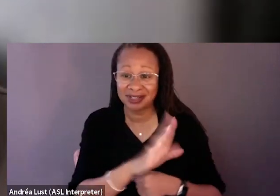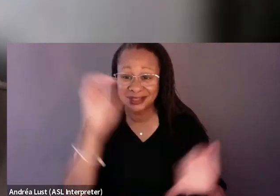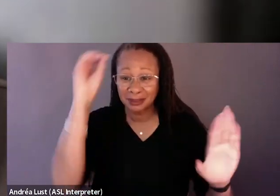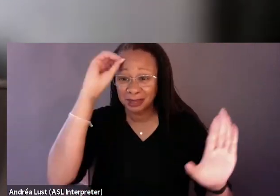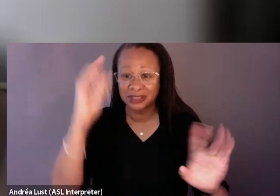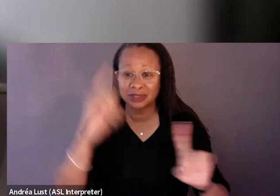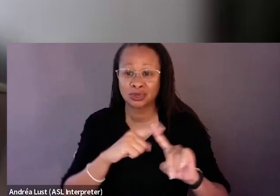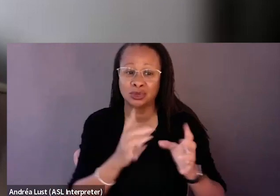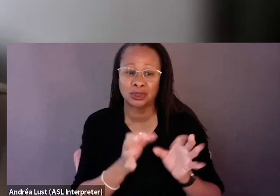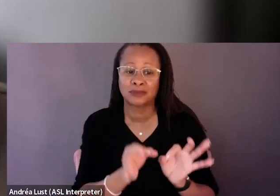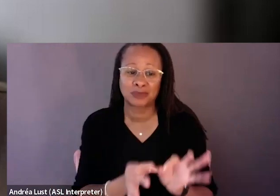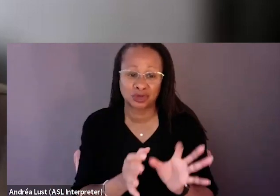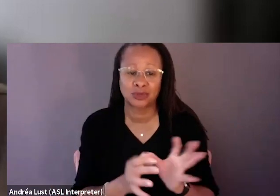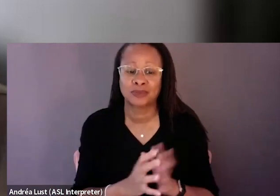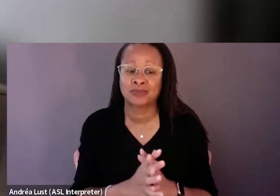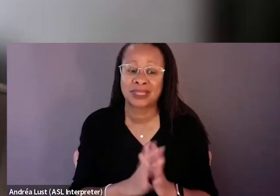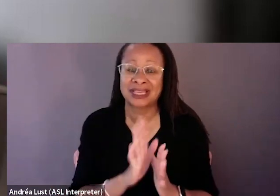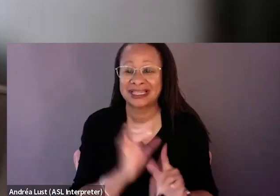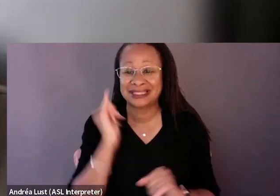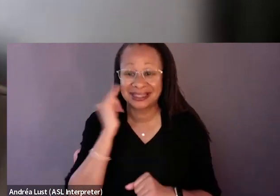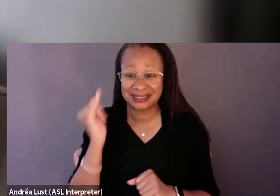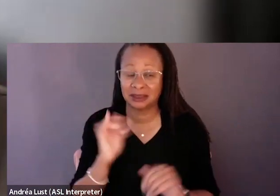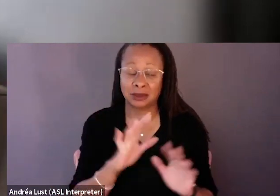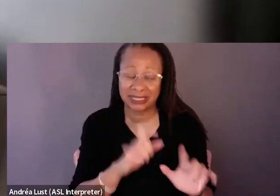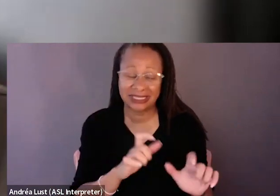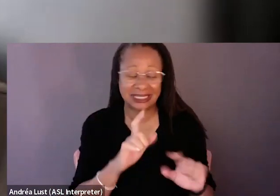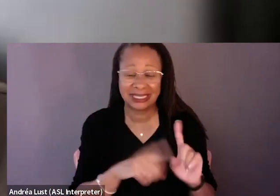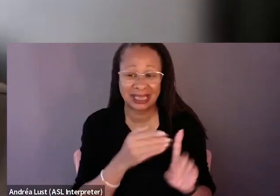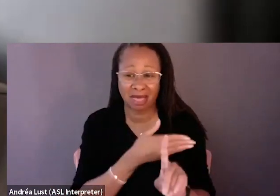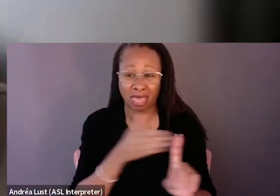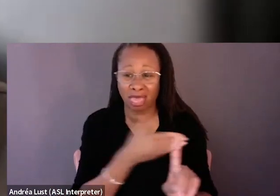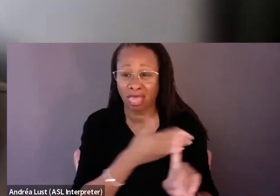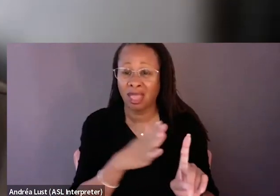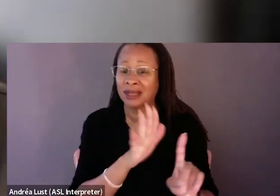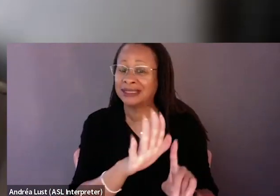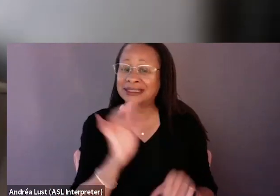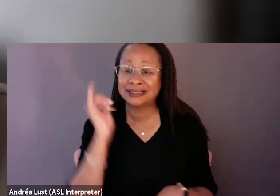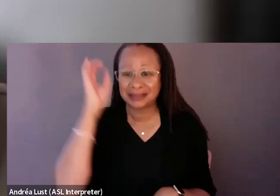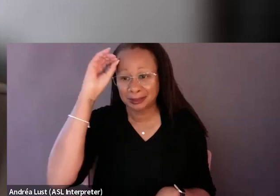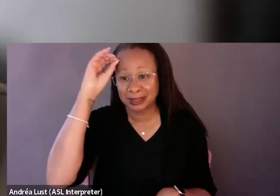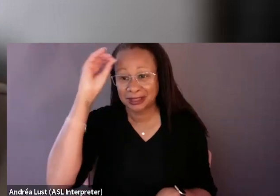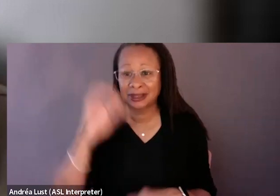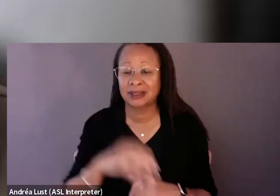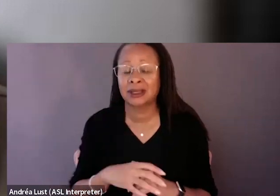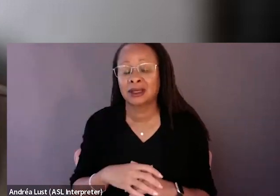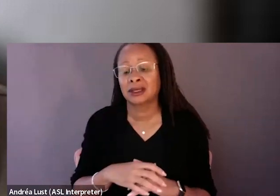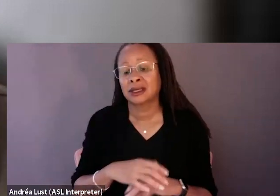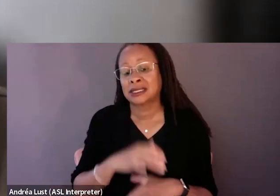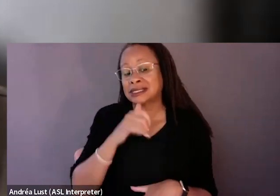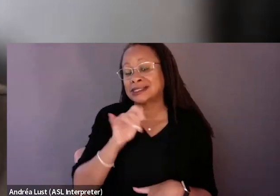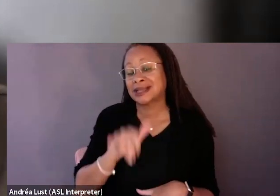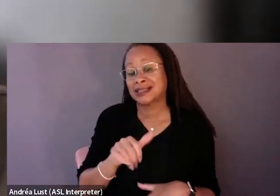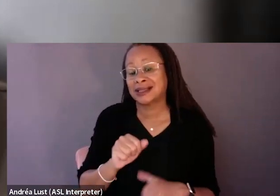to interpret his idea. So I found it's not that